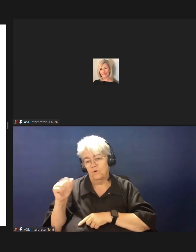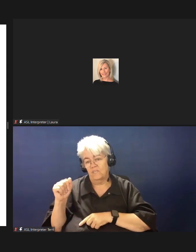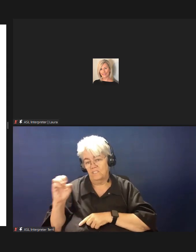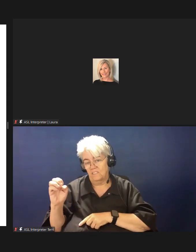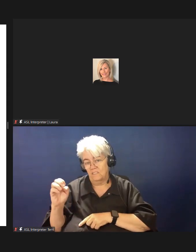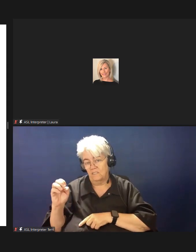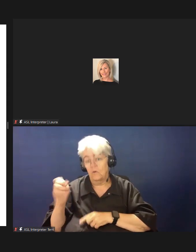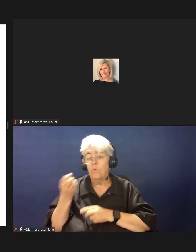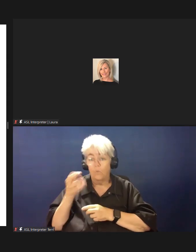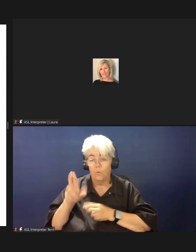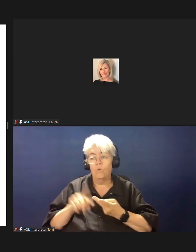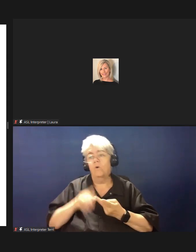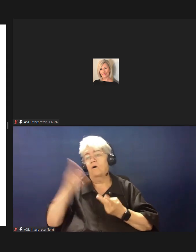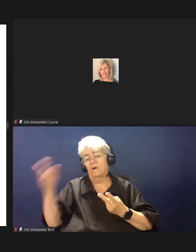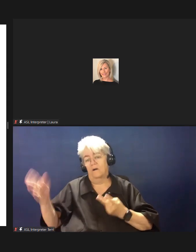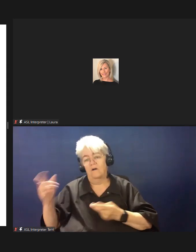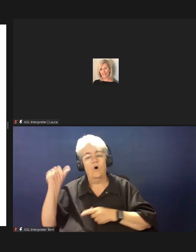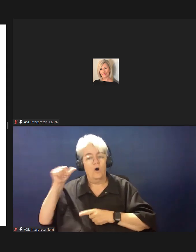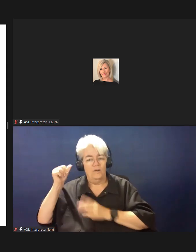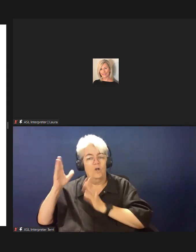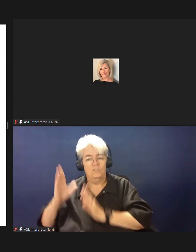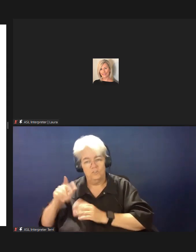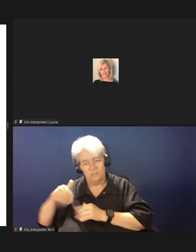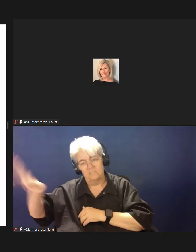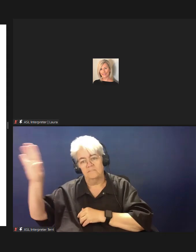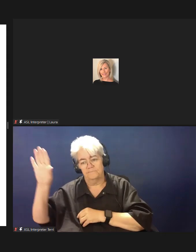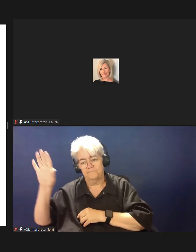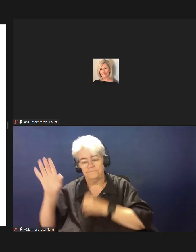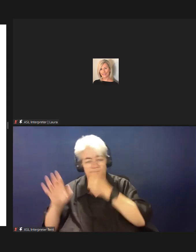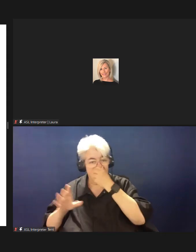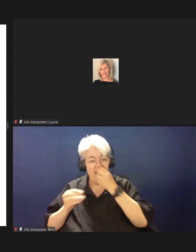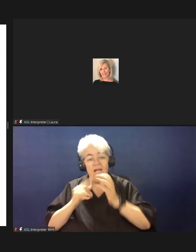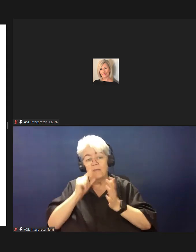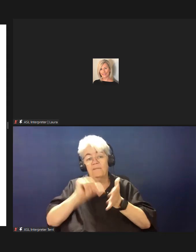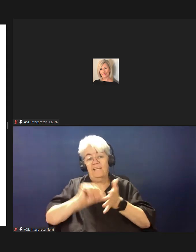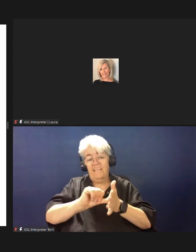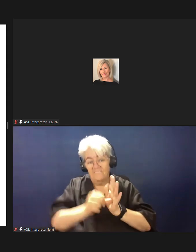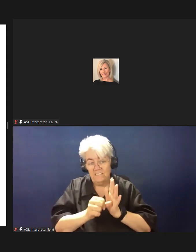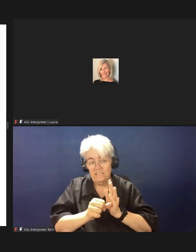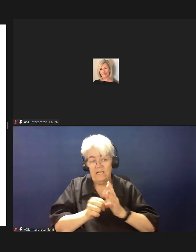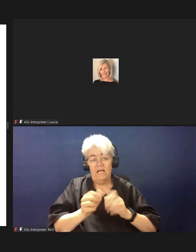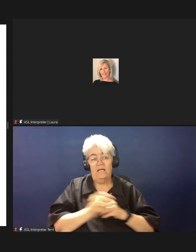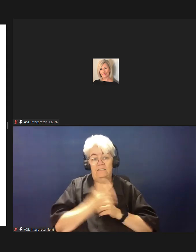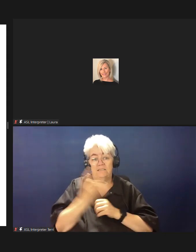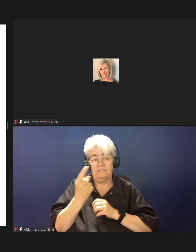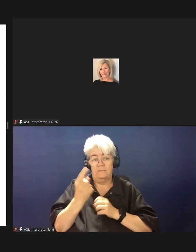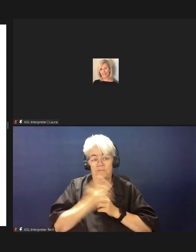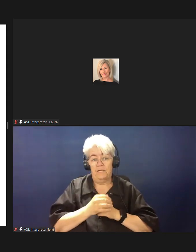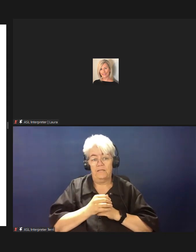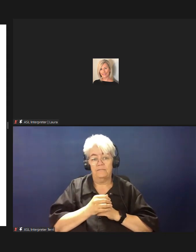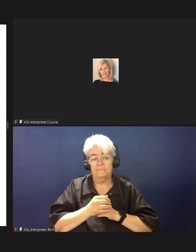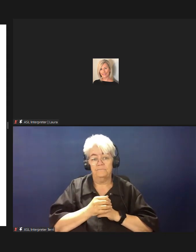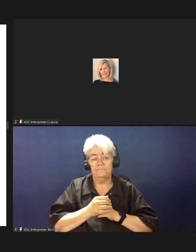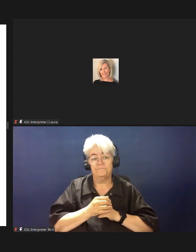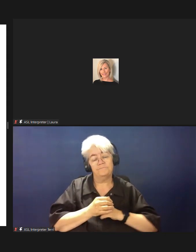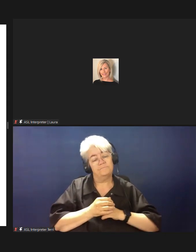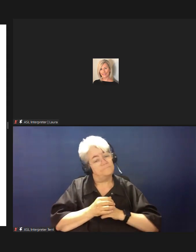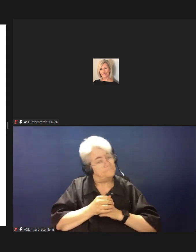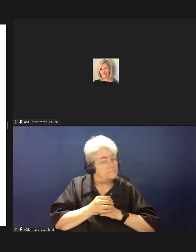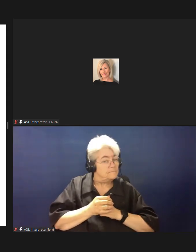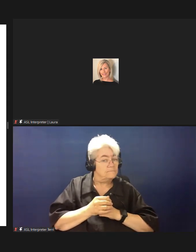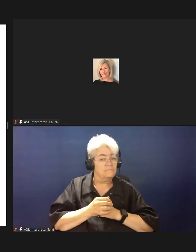to an audiologist. And I just want to emphasize an important point here, and we've been doing